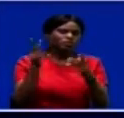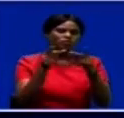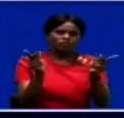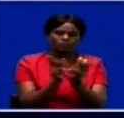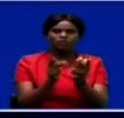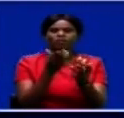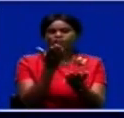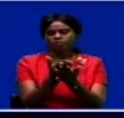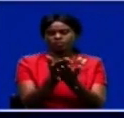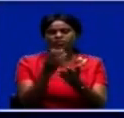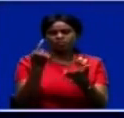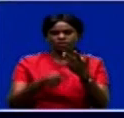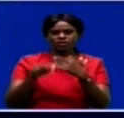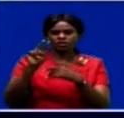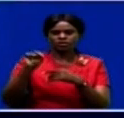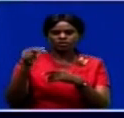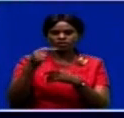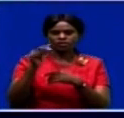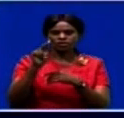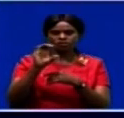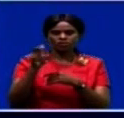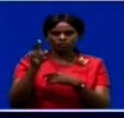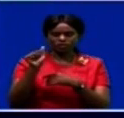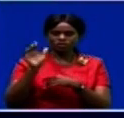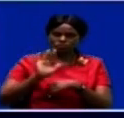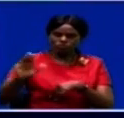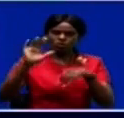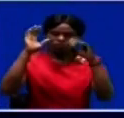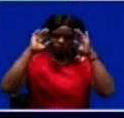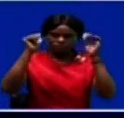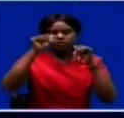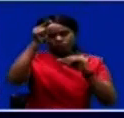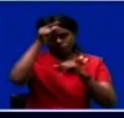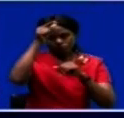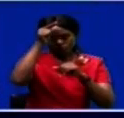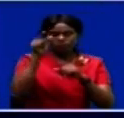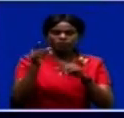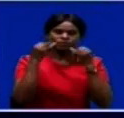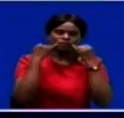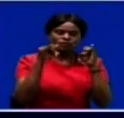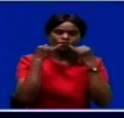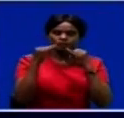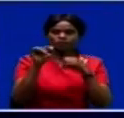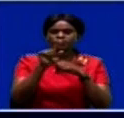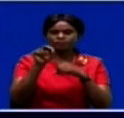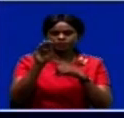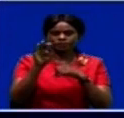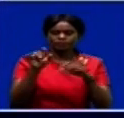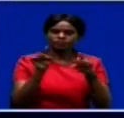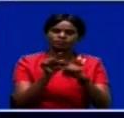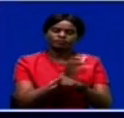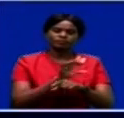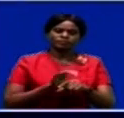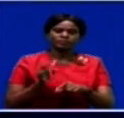stations suggesting that Ngucha filling stations are owned by President Edgar Lungu. He told ZNBC News that Ngucha as a